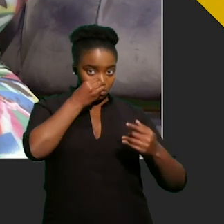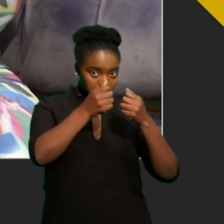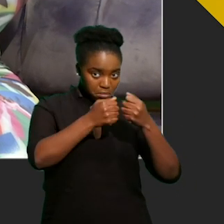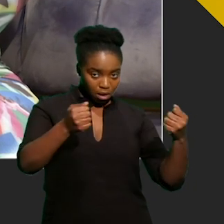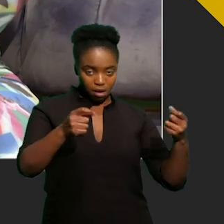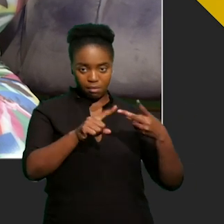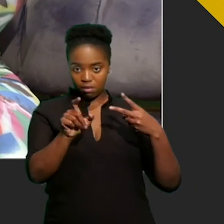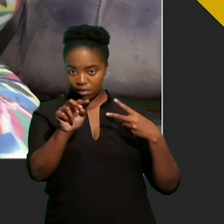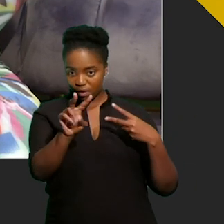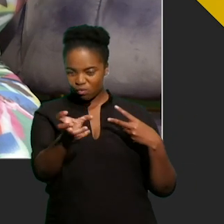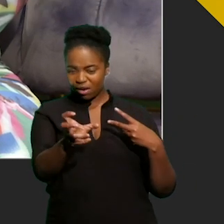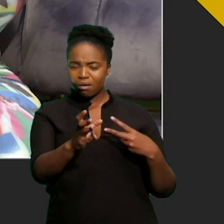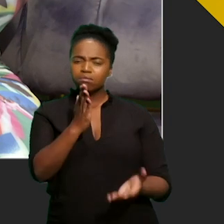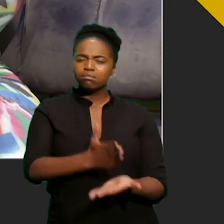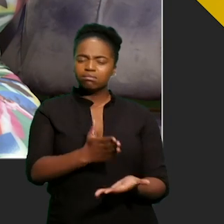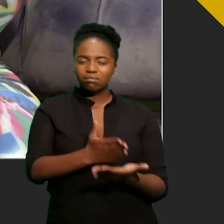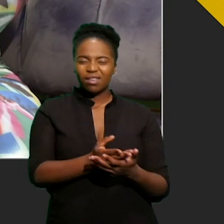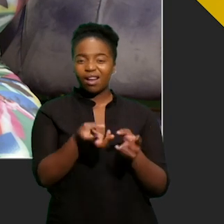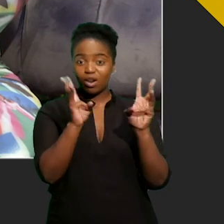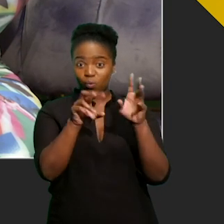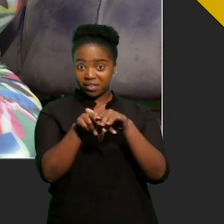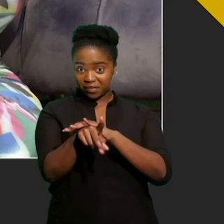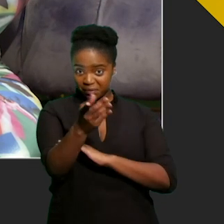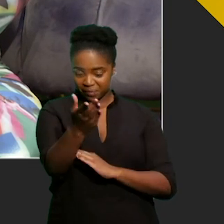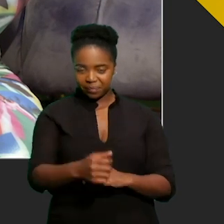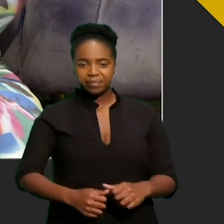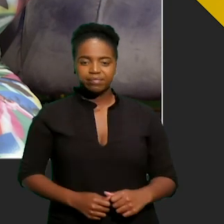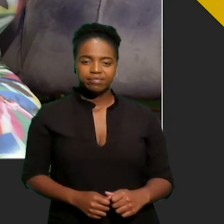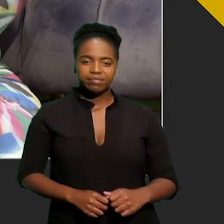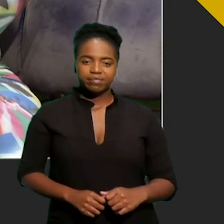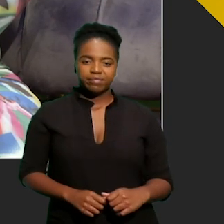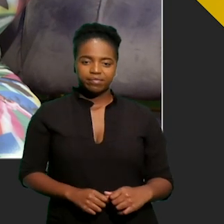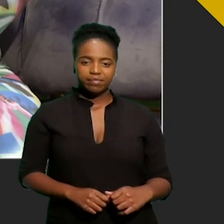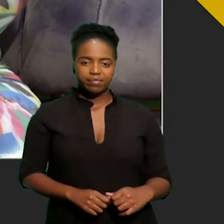asithi nje quqa ncane isifundo uTata Hope ukuthi yena uthini ngale topic yethu lamhlanje.